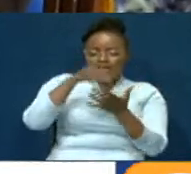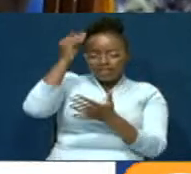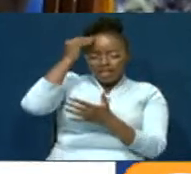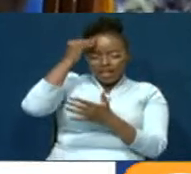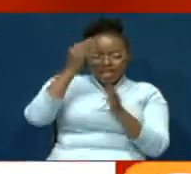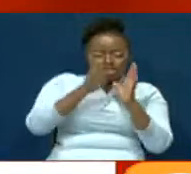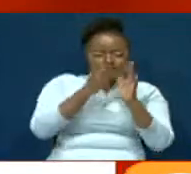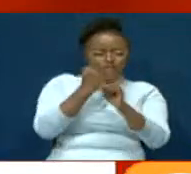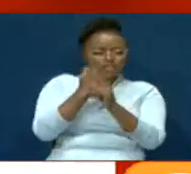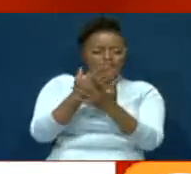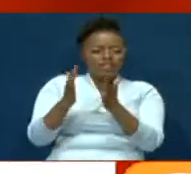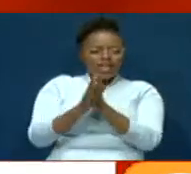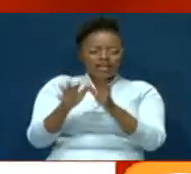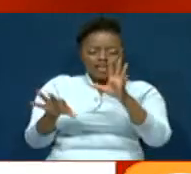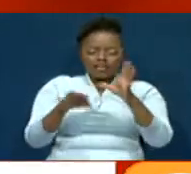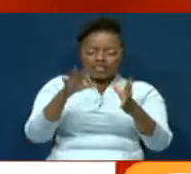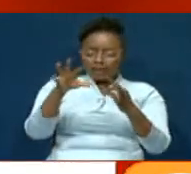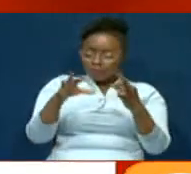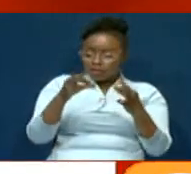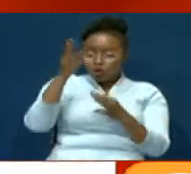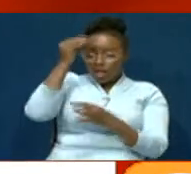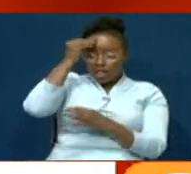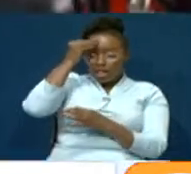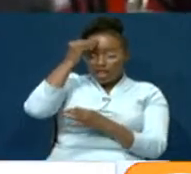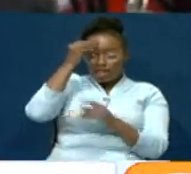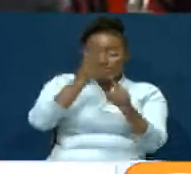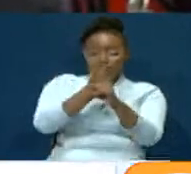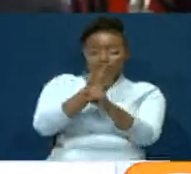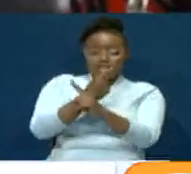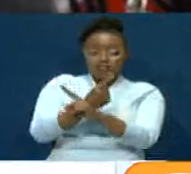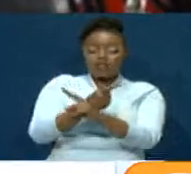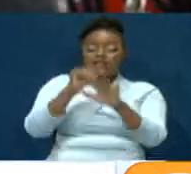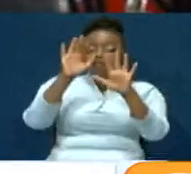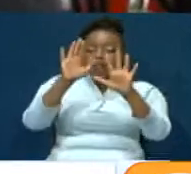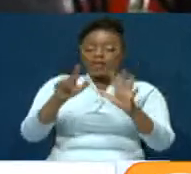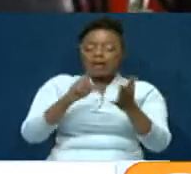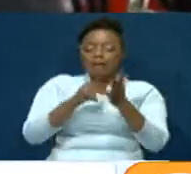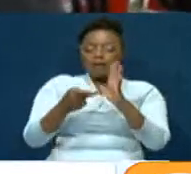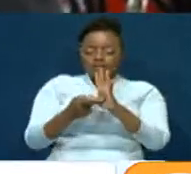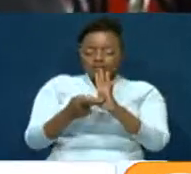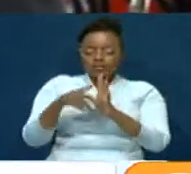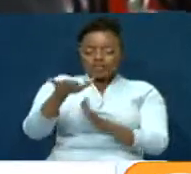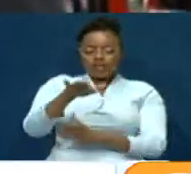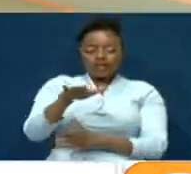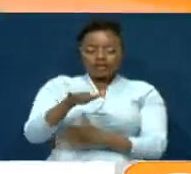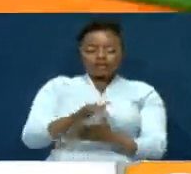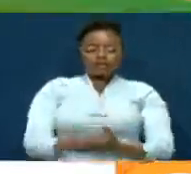exhibitions, and experimental learning tours to various relevant project sites.